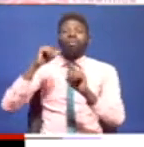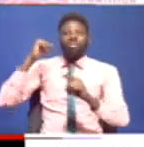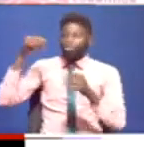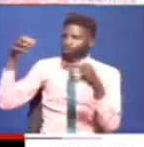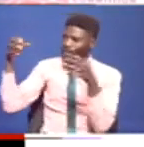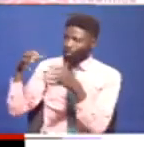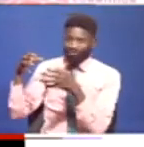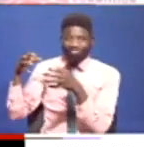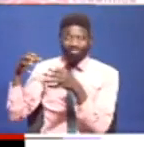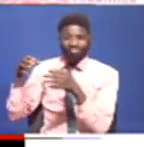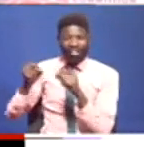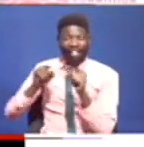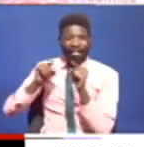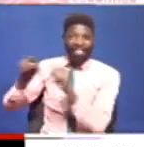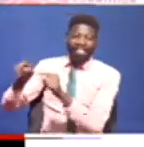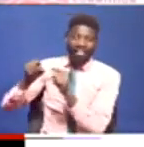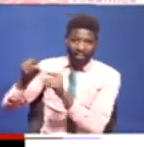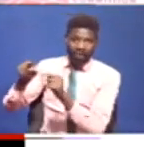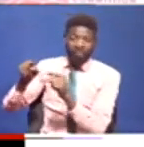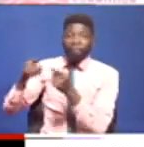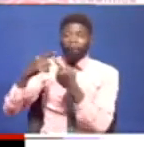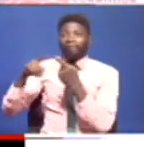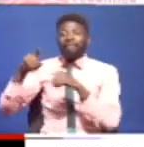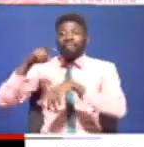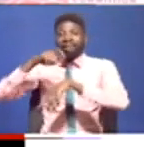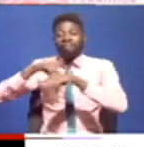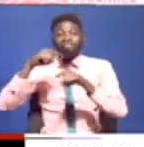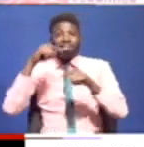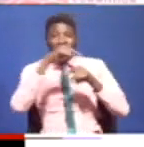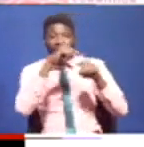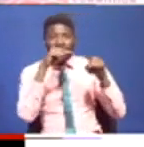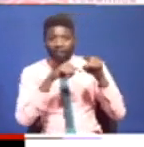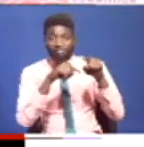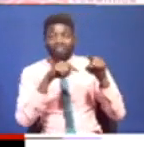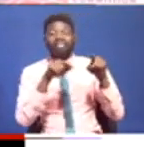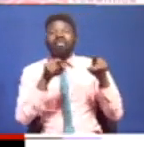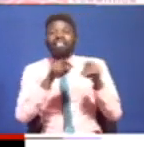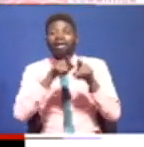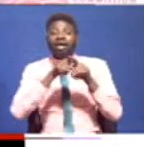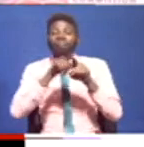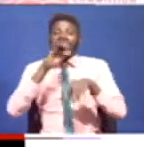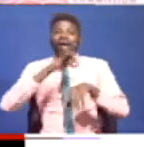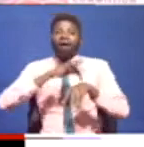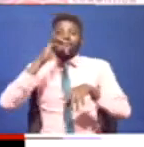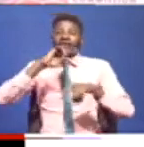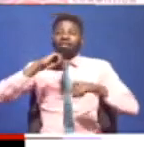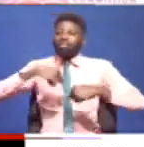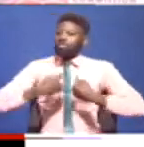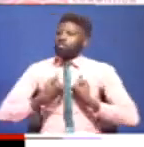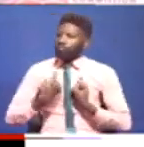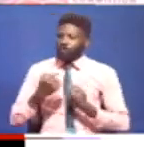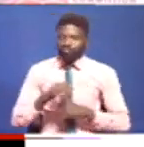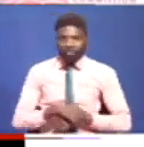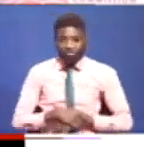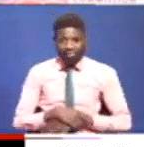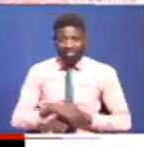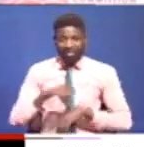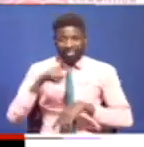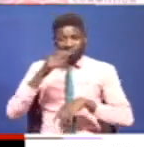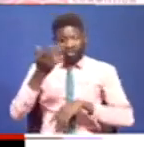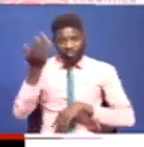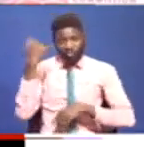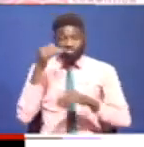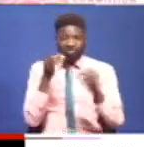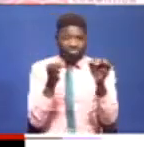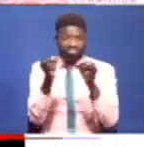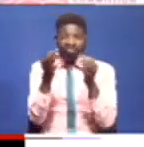retaliation will always affect self as well. So when one, and as it was said here, the